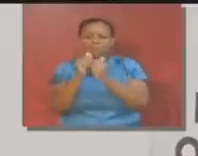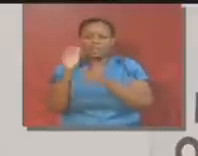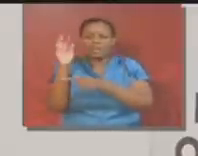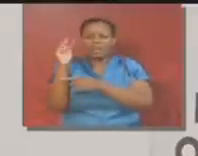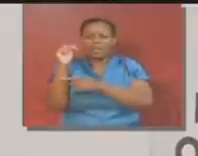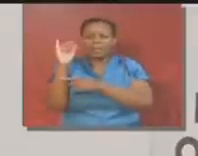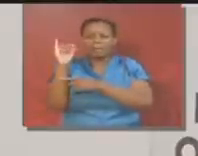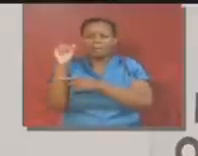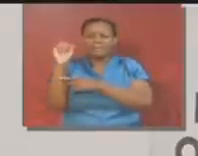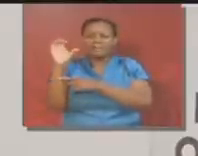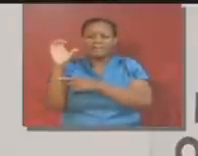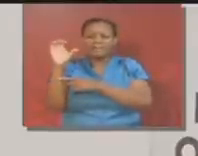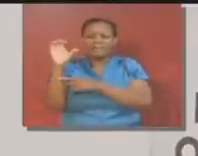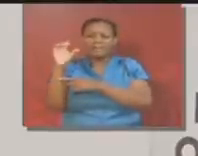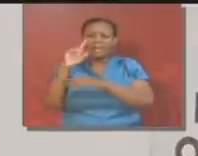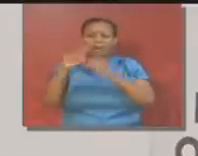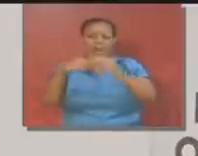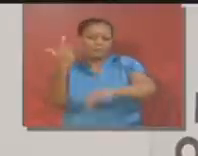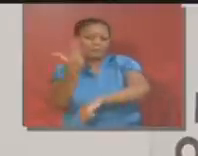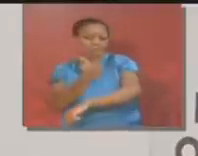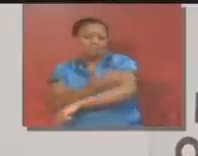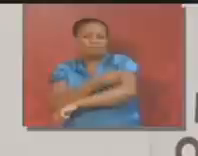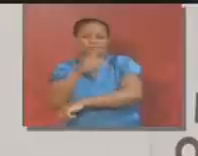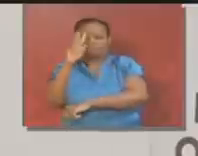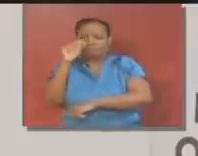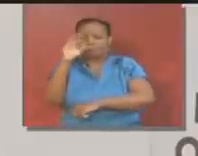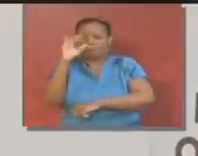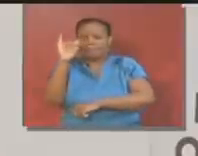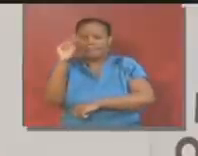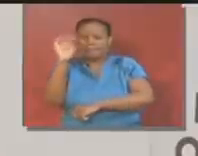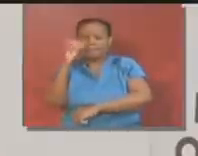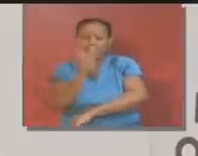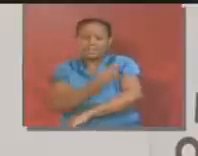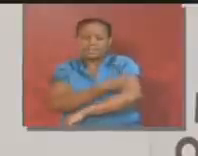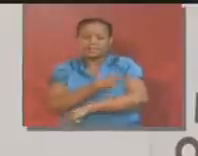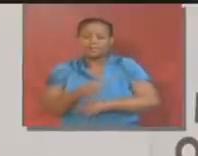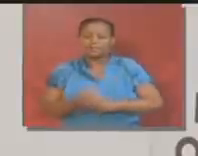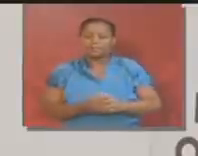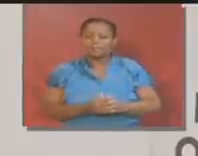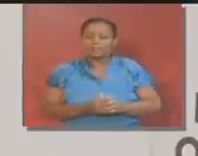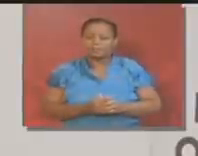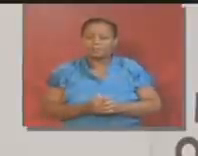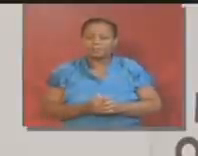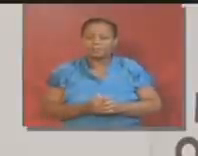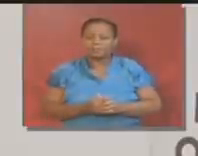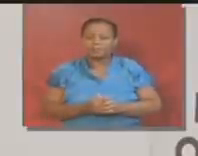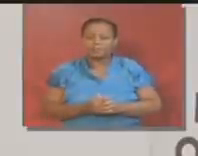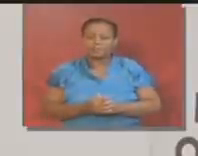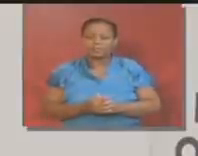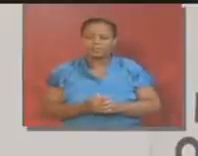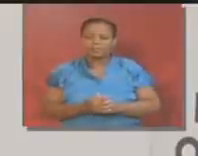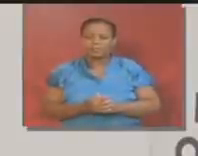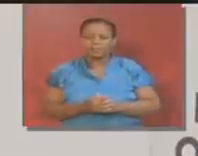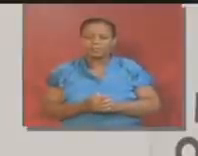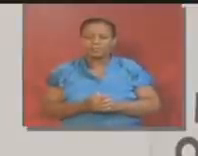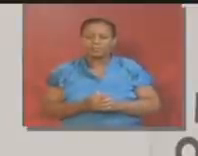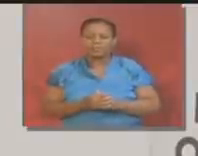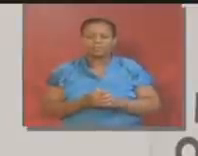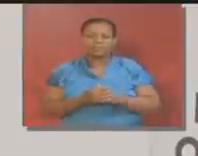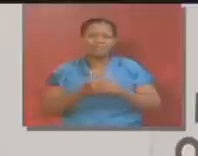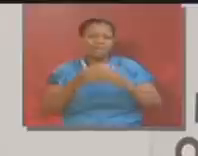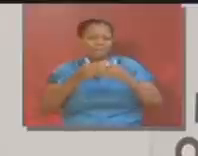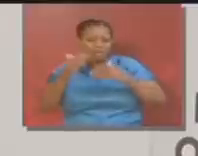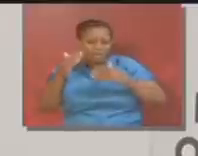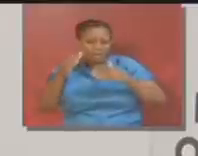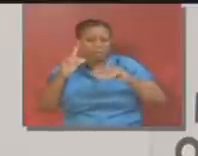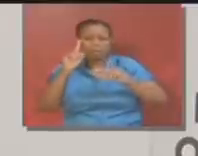points about vaccination. So I want to have it where I answer in a question and answer form per se. So the first thing is I deep dive